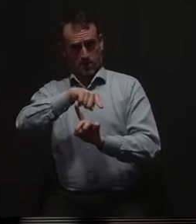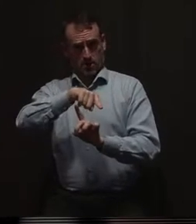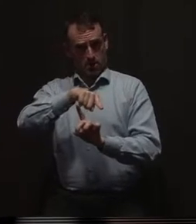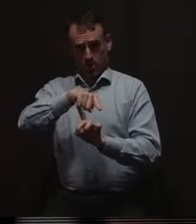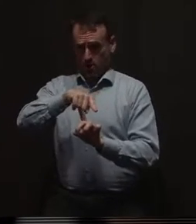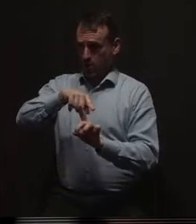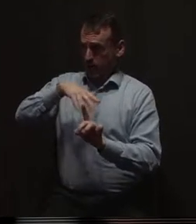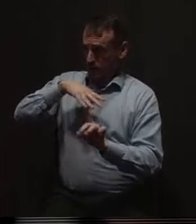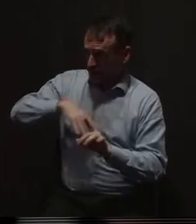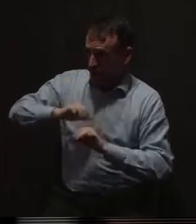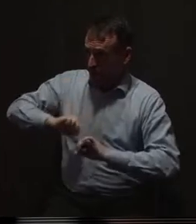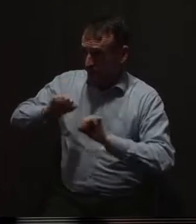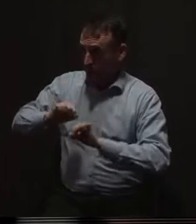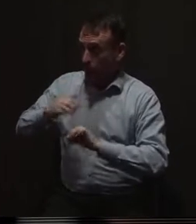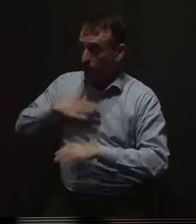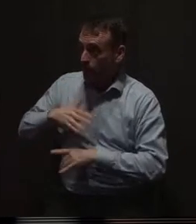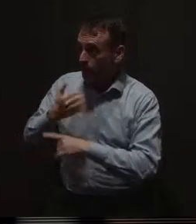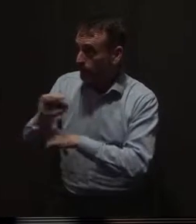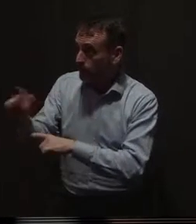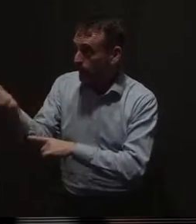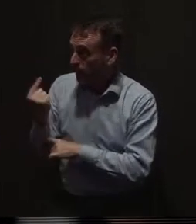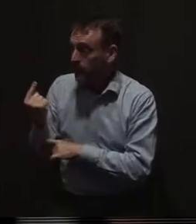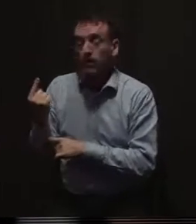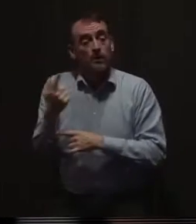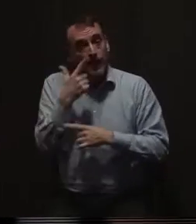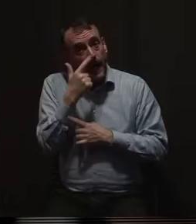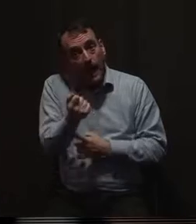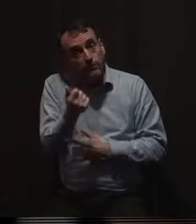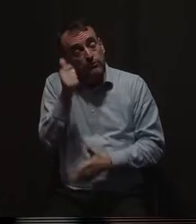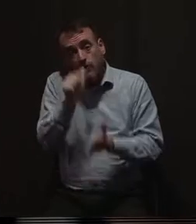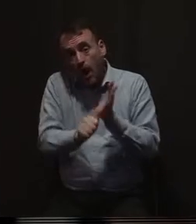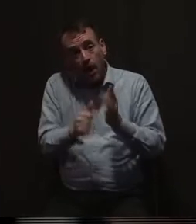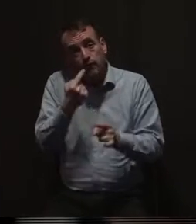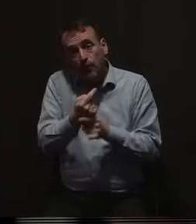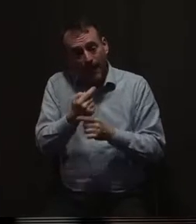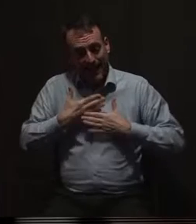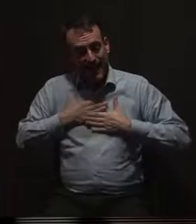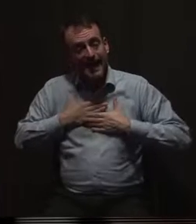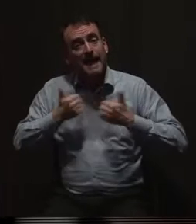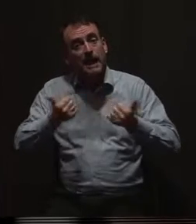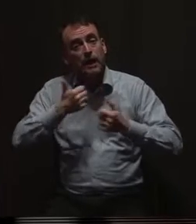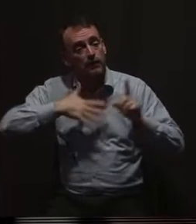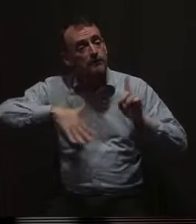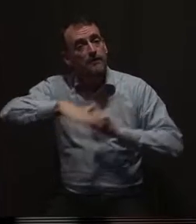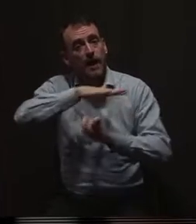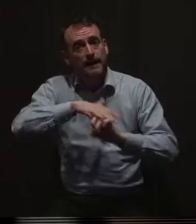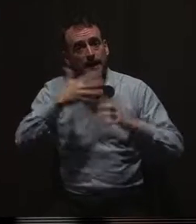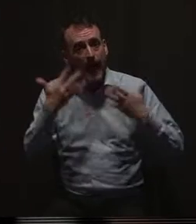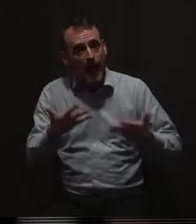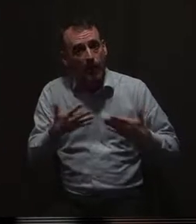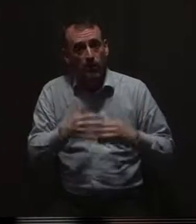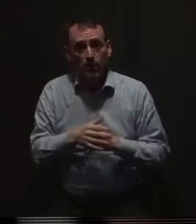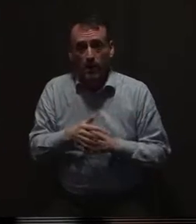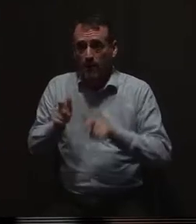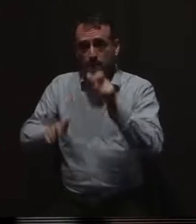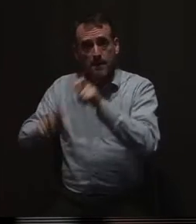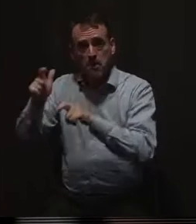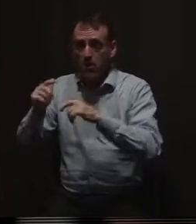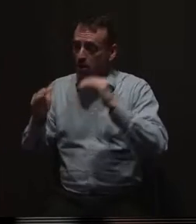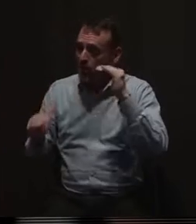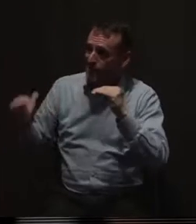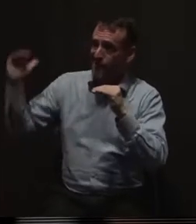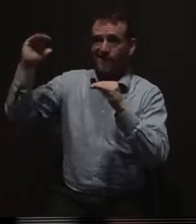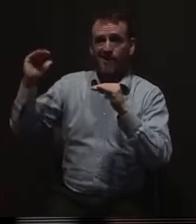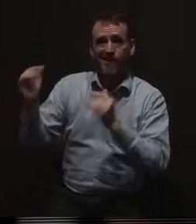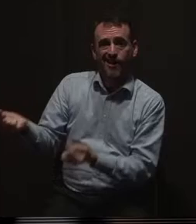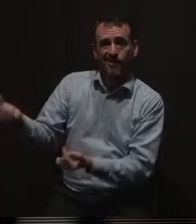we do? So how do we talk about healing in our society? What do we do with the aggressors? And I think if you